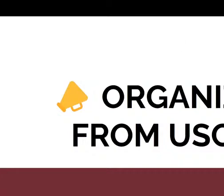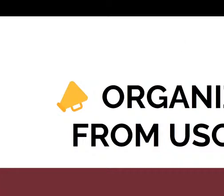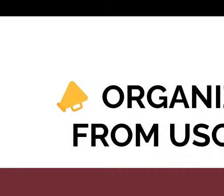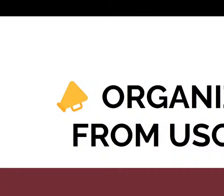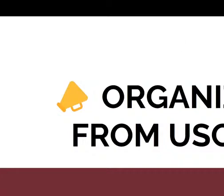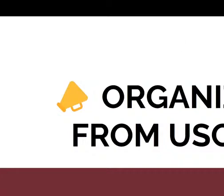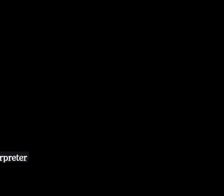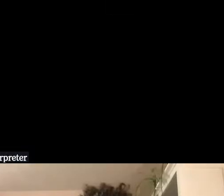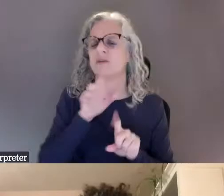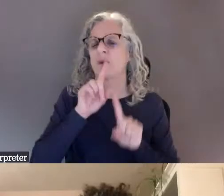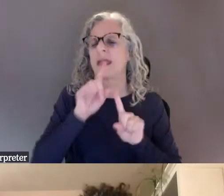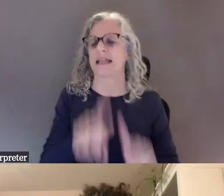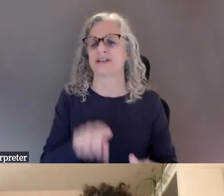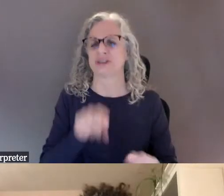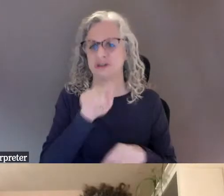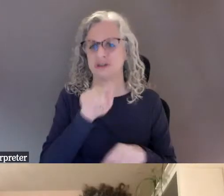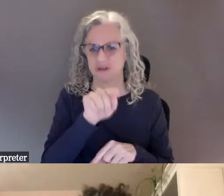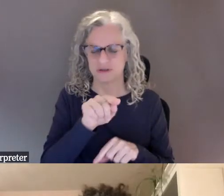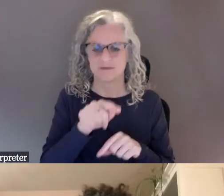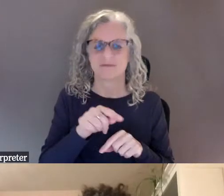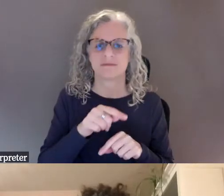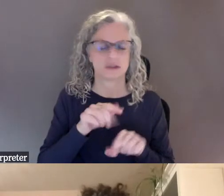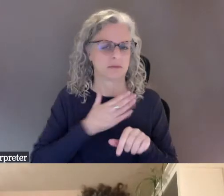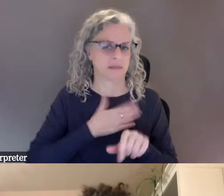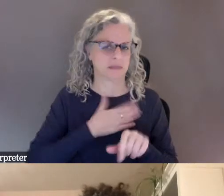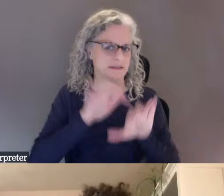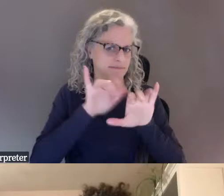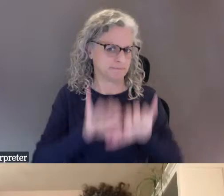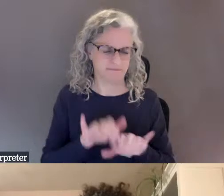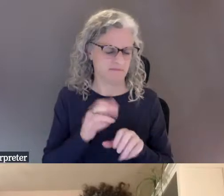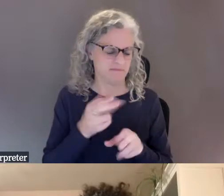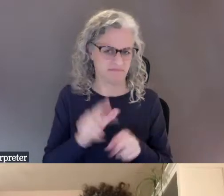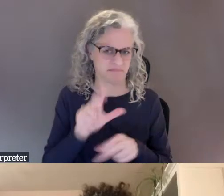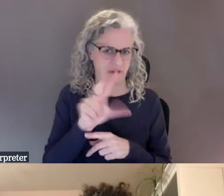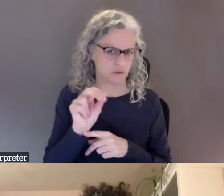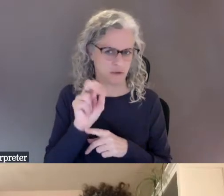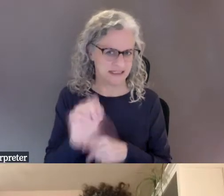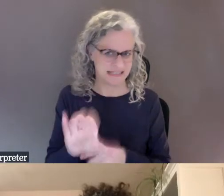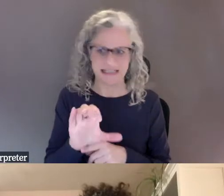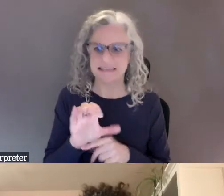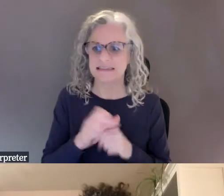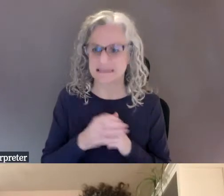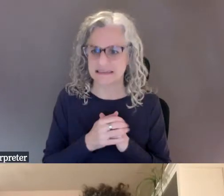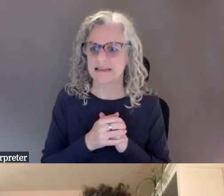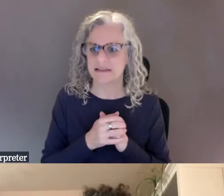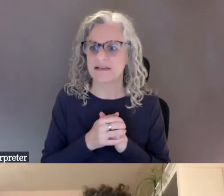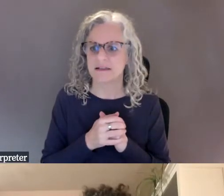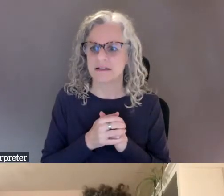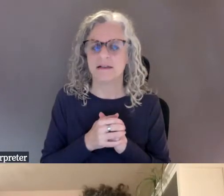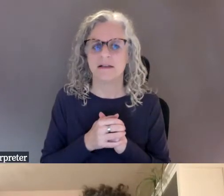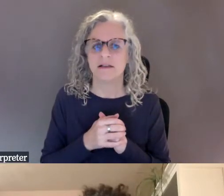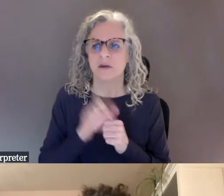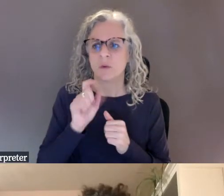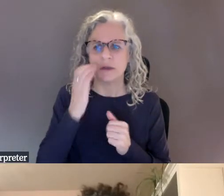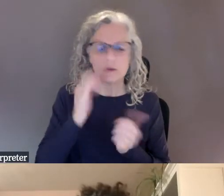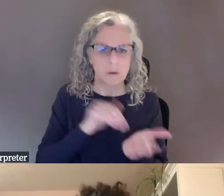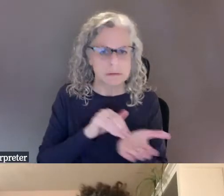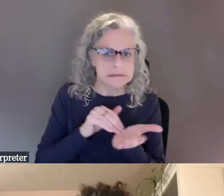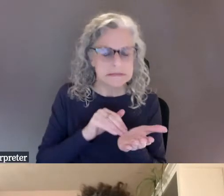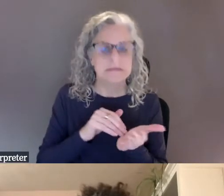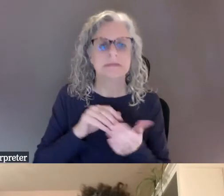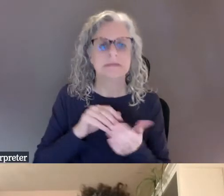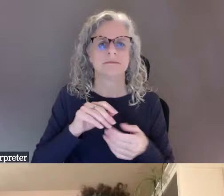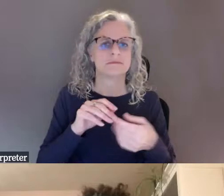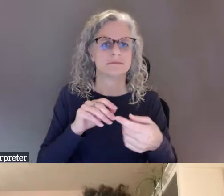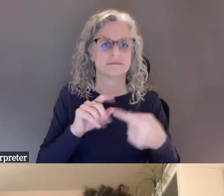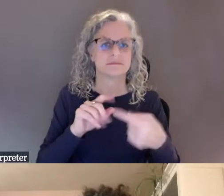So please fill this out. We'll take just 30 seconds to fill it out. We want to get a sense of whether you're starting your own